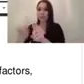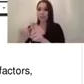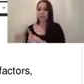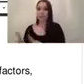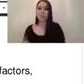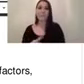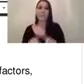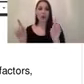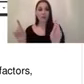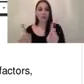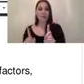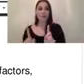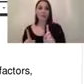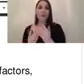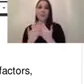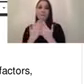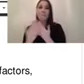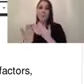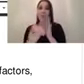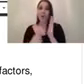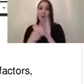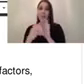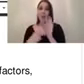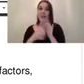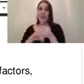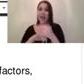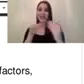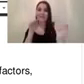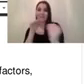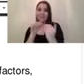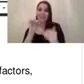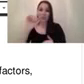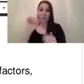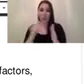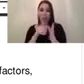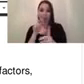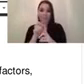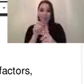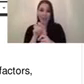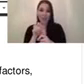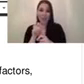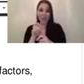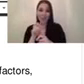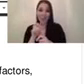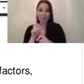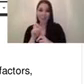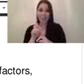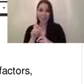But the more the lens fits to your application, the less headaches and frustration you will have.